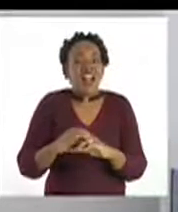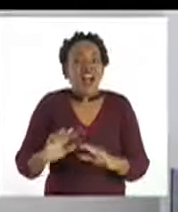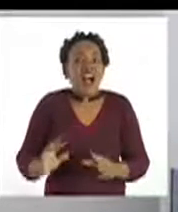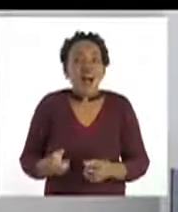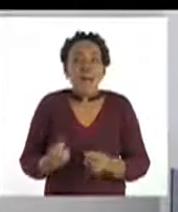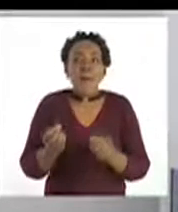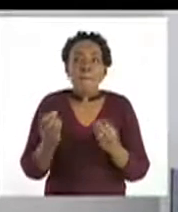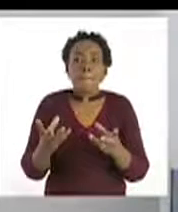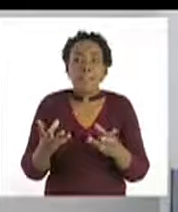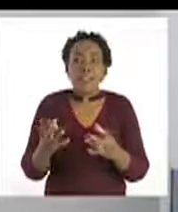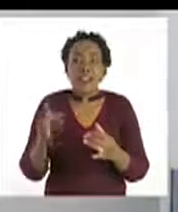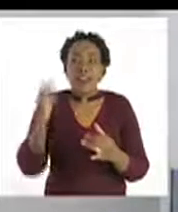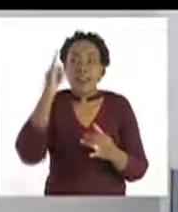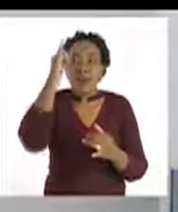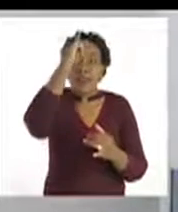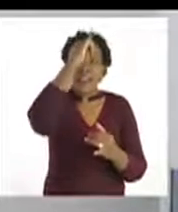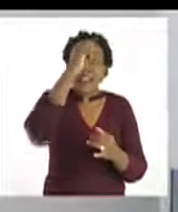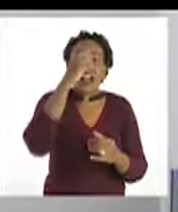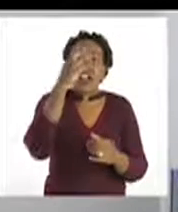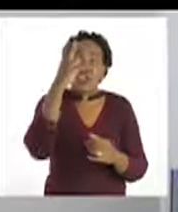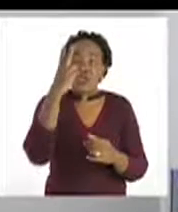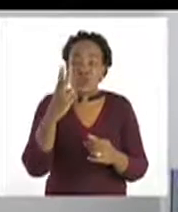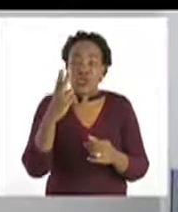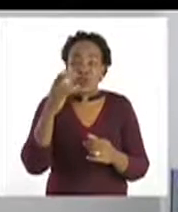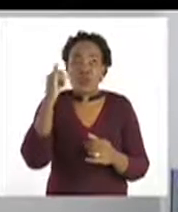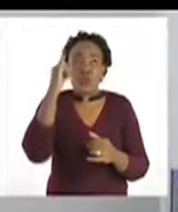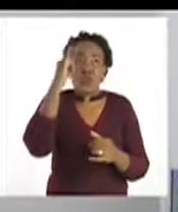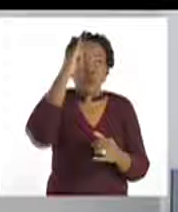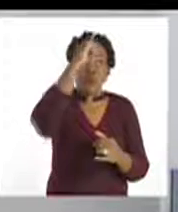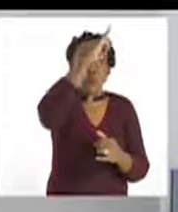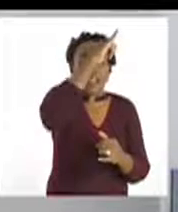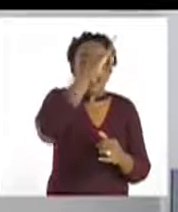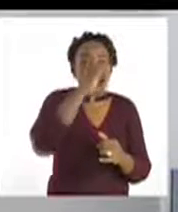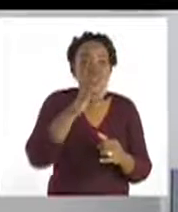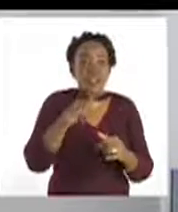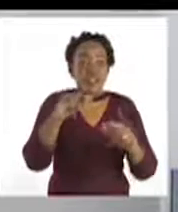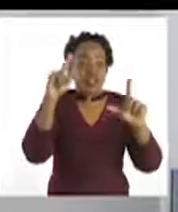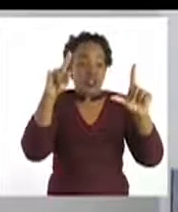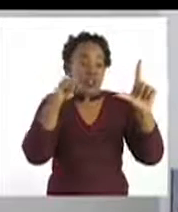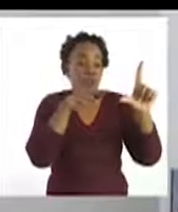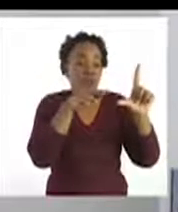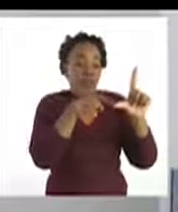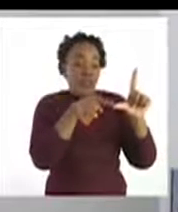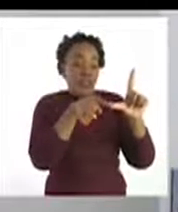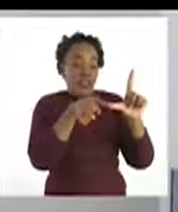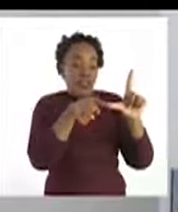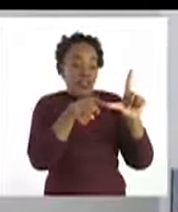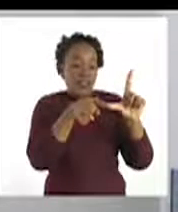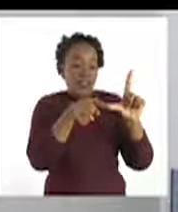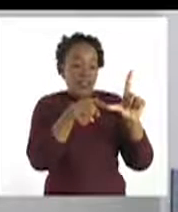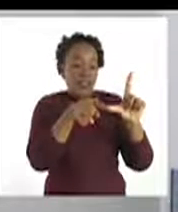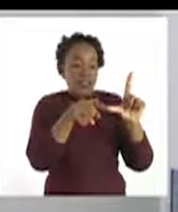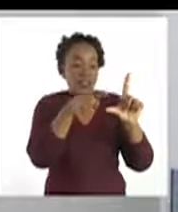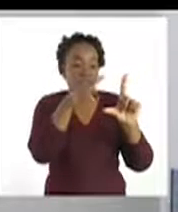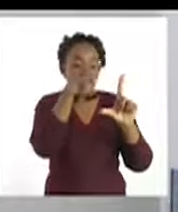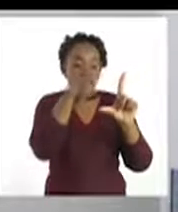planes? 2 planes, the aeroplanes.